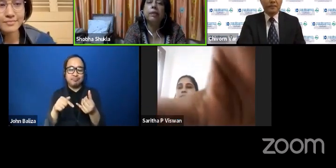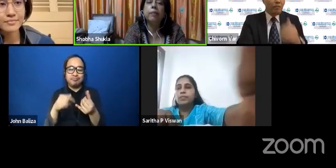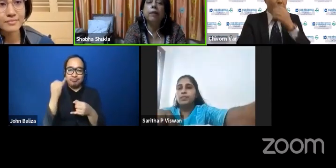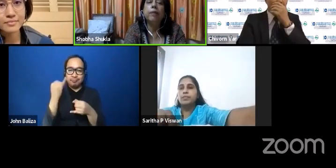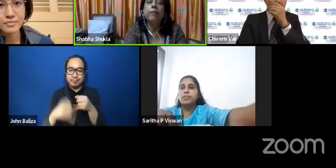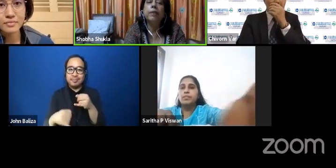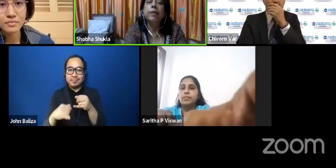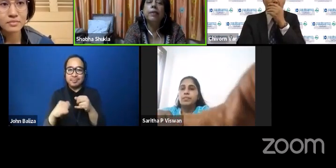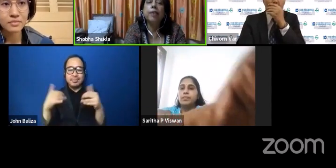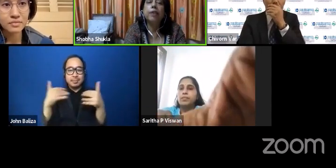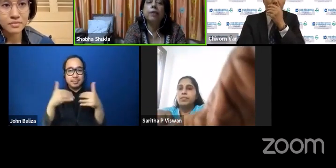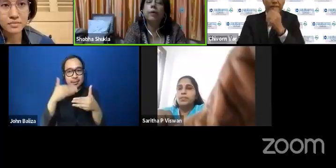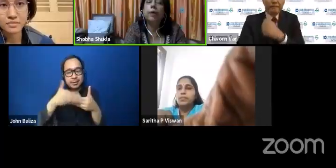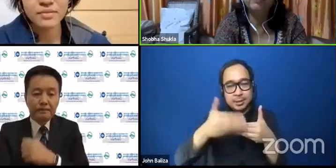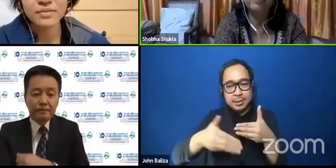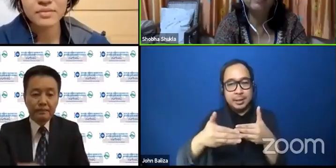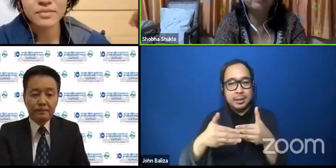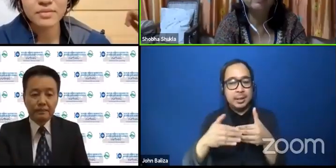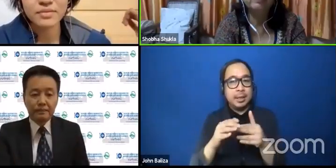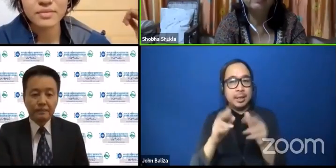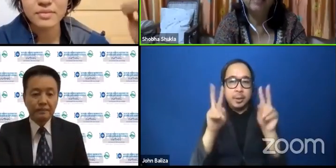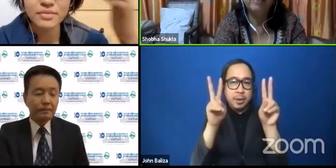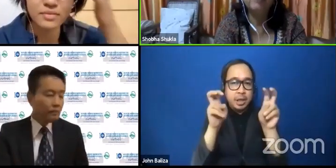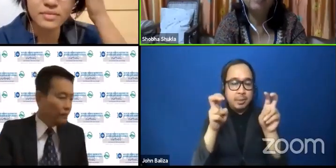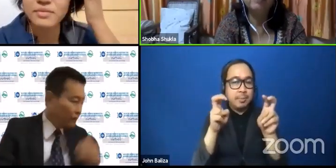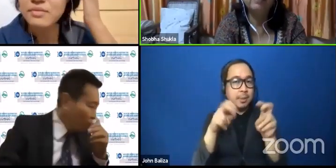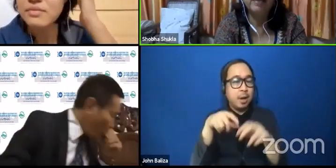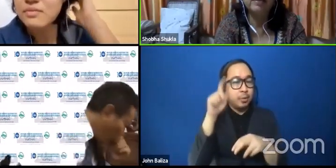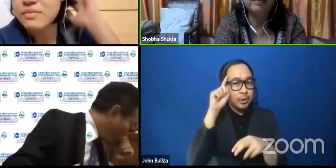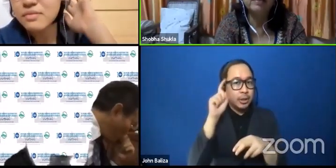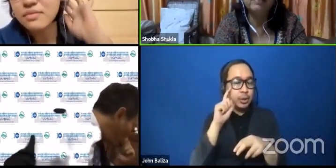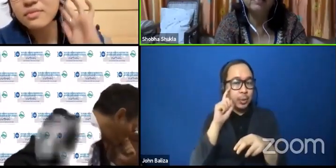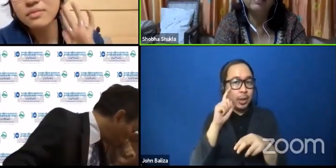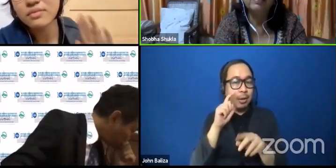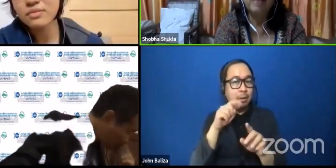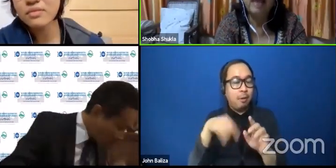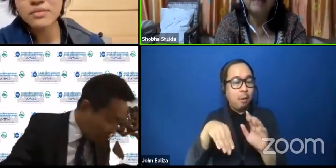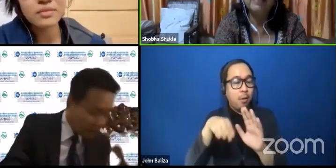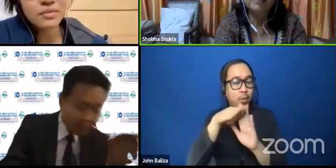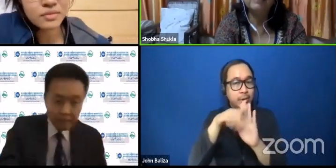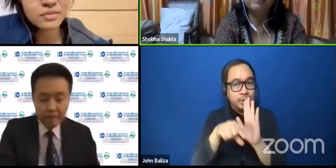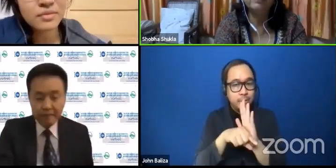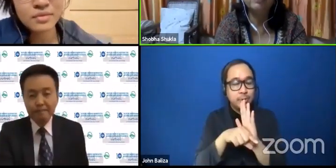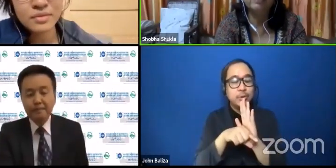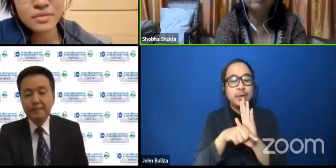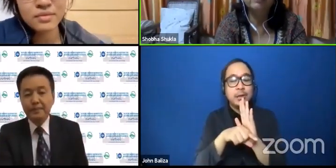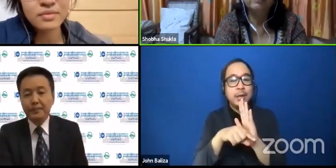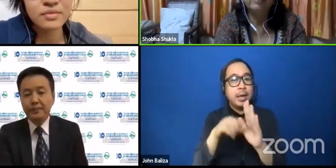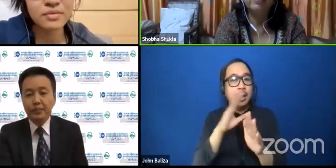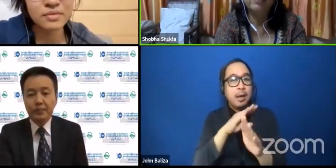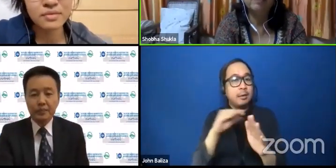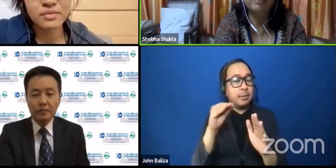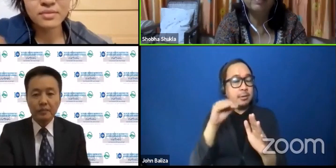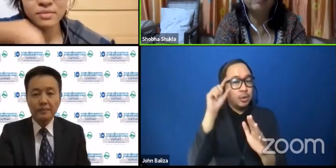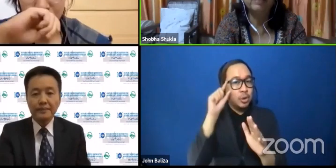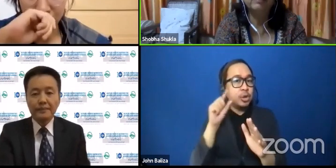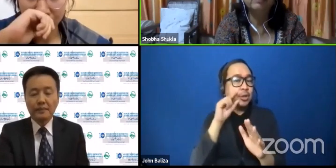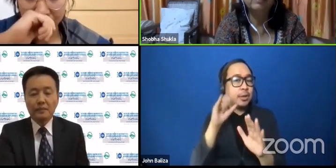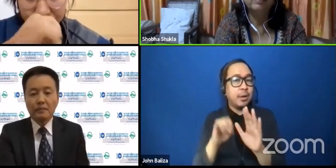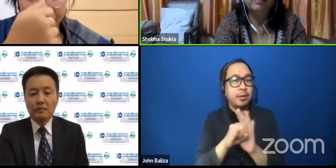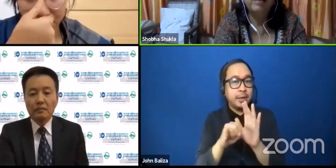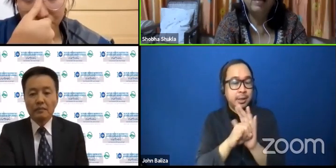the theme of sexual orientation and gender identity and SRHR in Asia